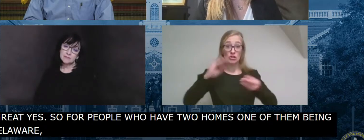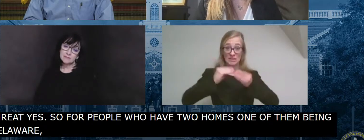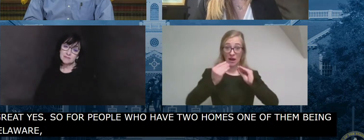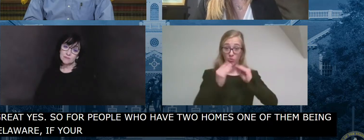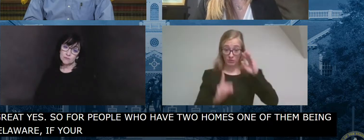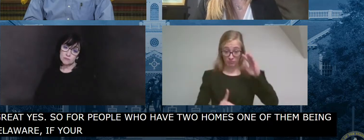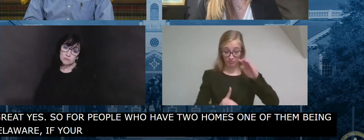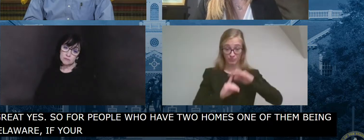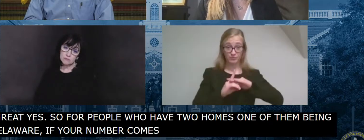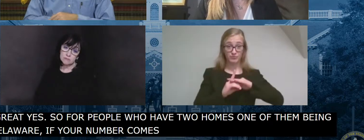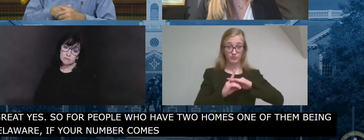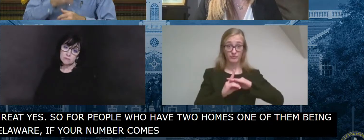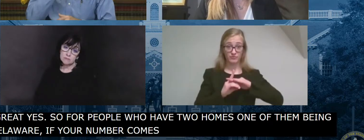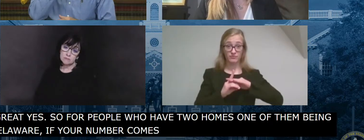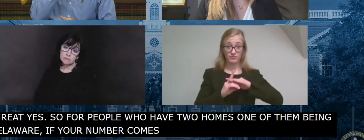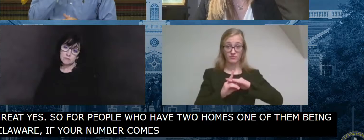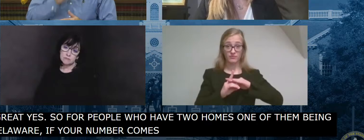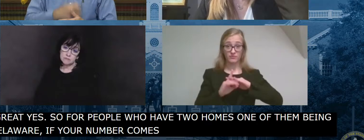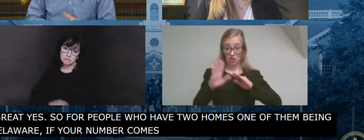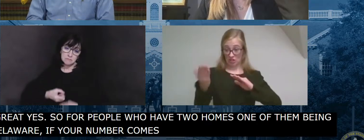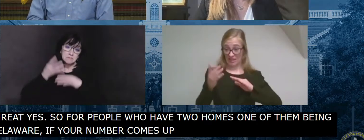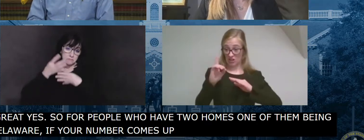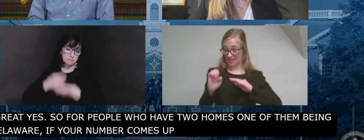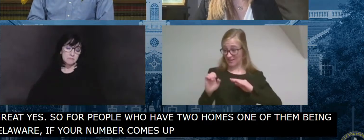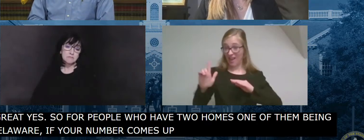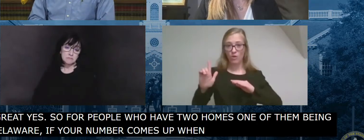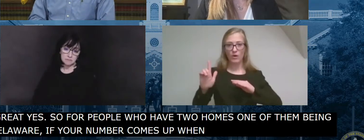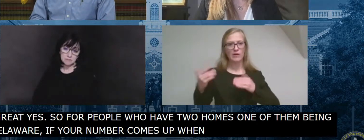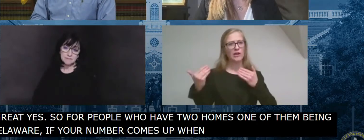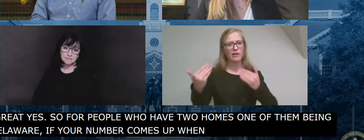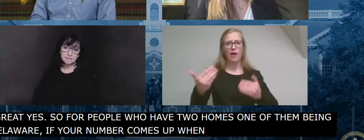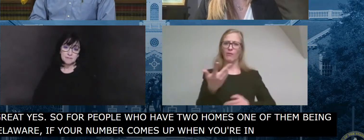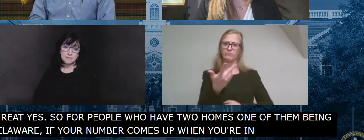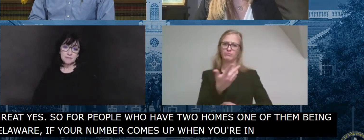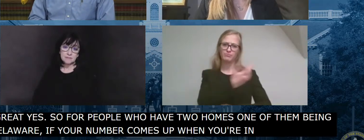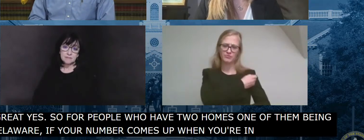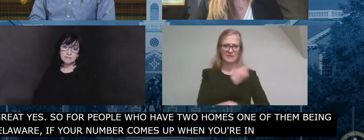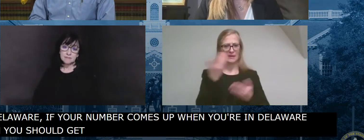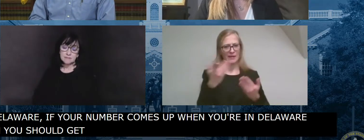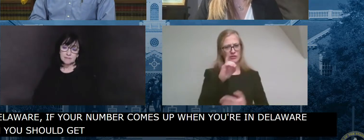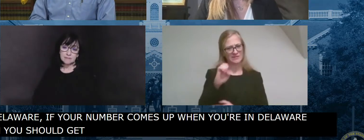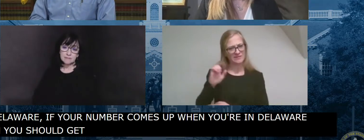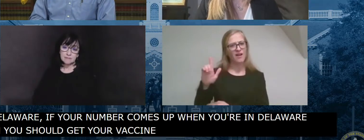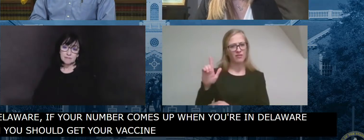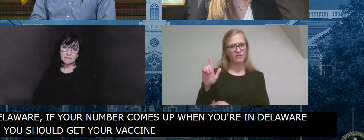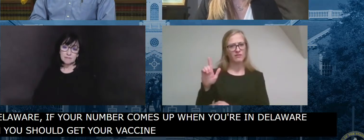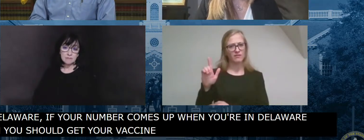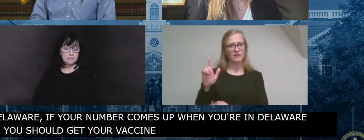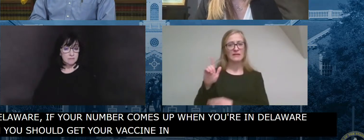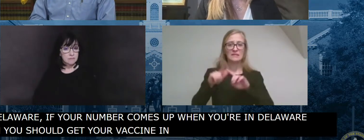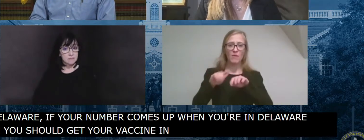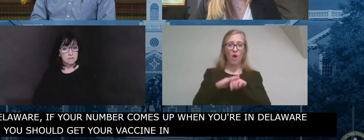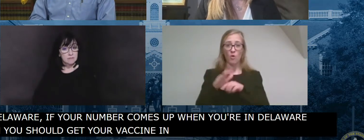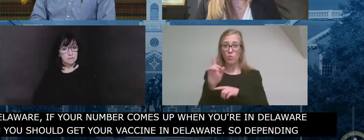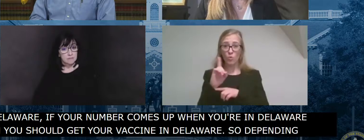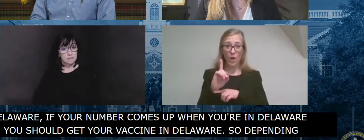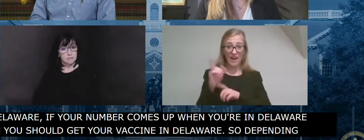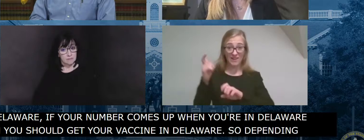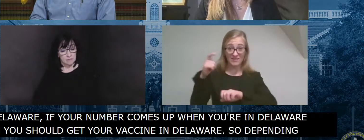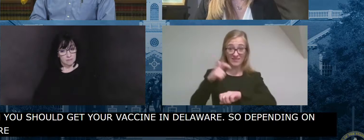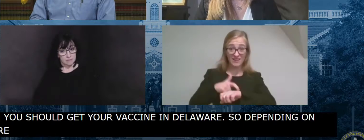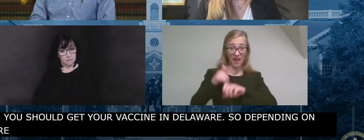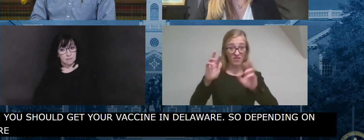when you're in Delaware, then you should get your vaccine in Delaware. So depending on where you are, when it's time for